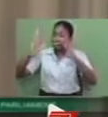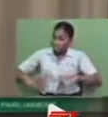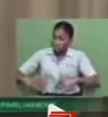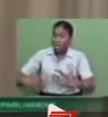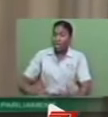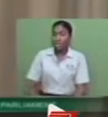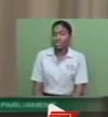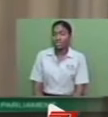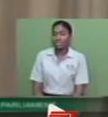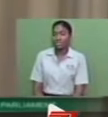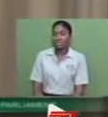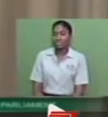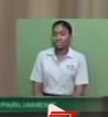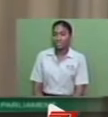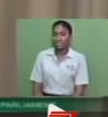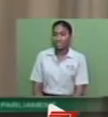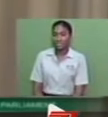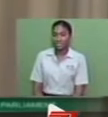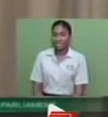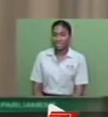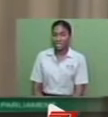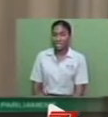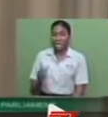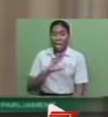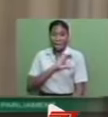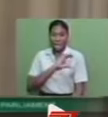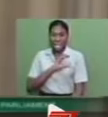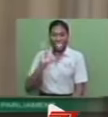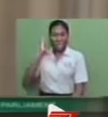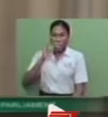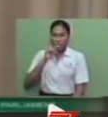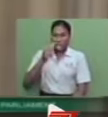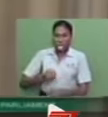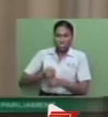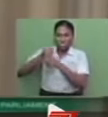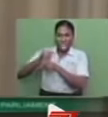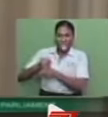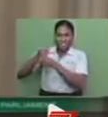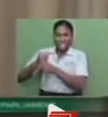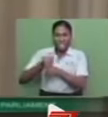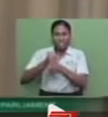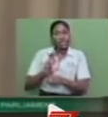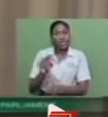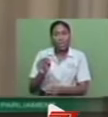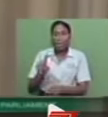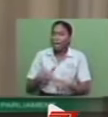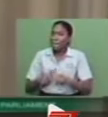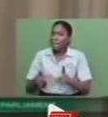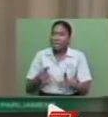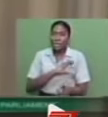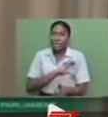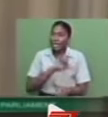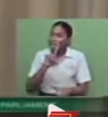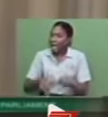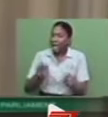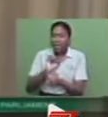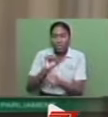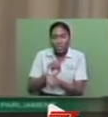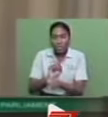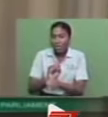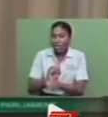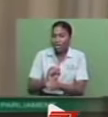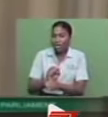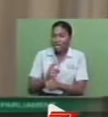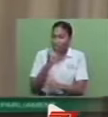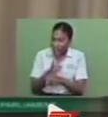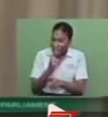And I'm not saying is that they will go on strike. It is just that they will not be able to perform their functions as they would want